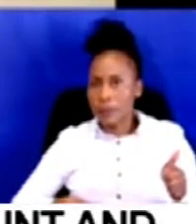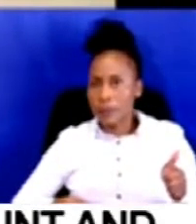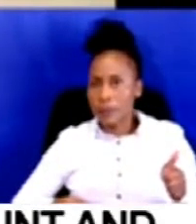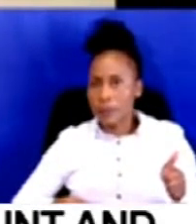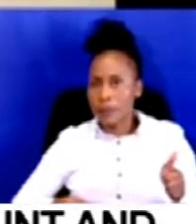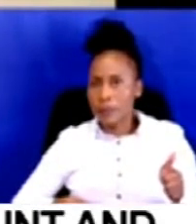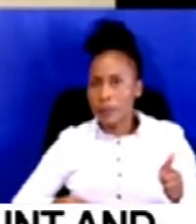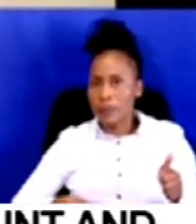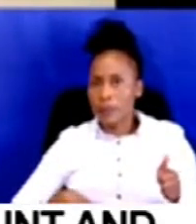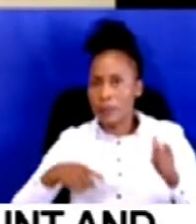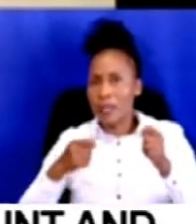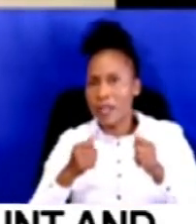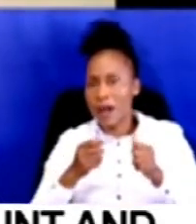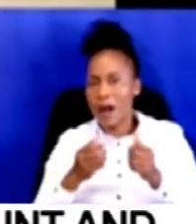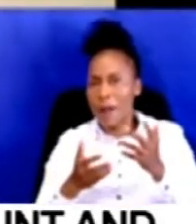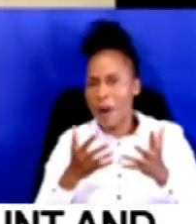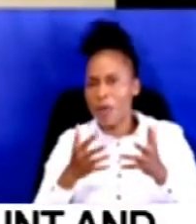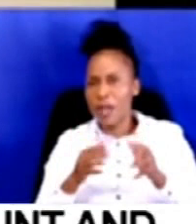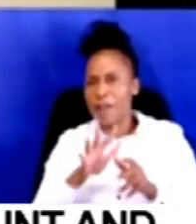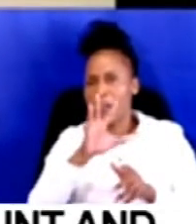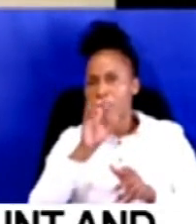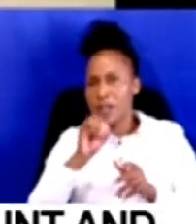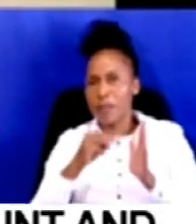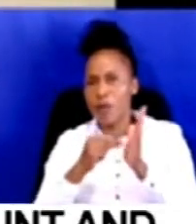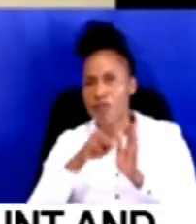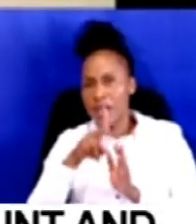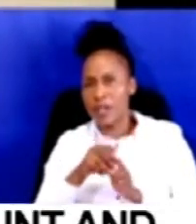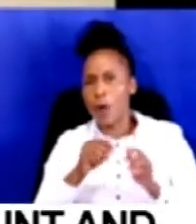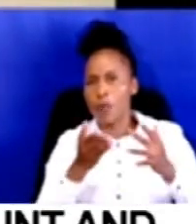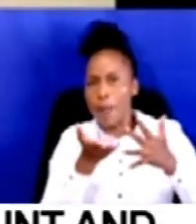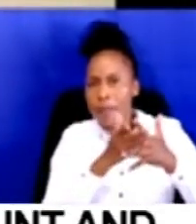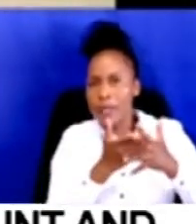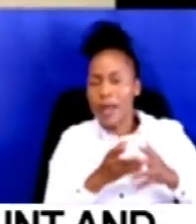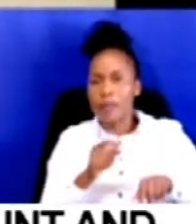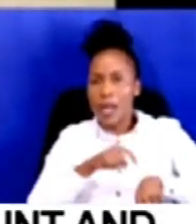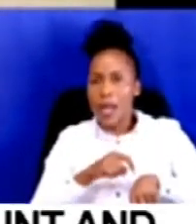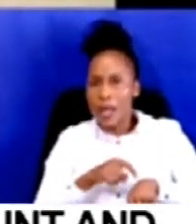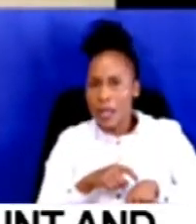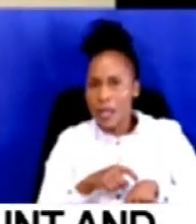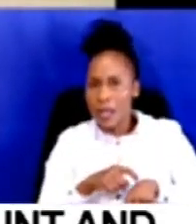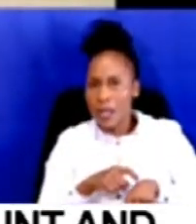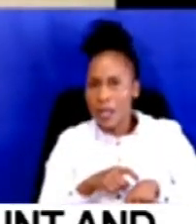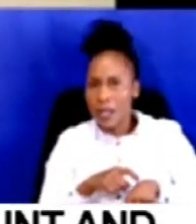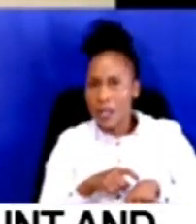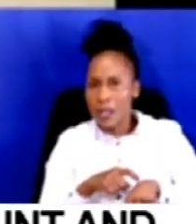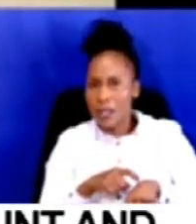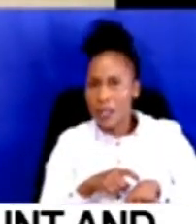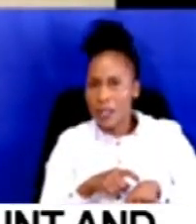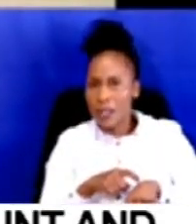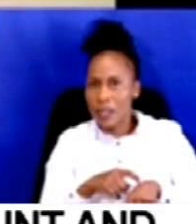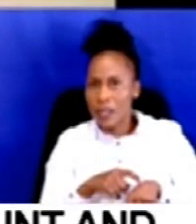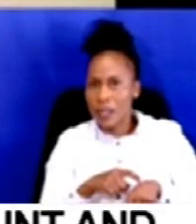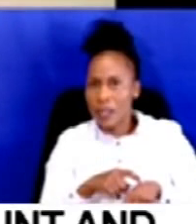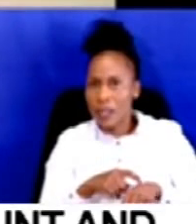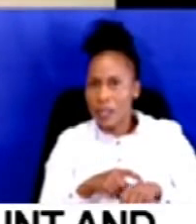billion rand for municipalities over the midterm or the medium term, it is inevitable to think that there will be much more